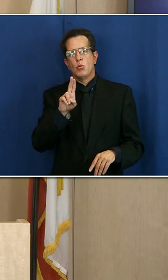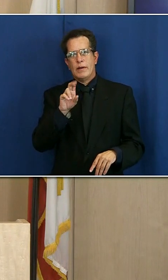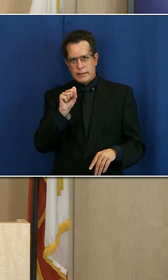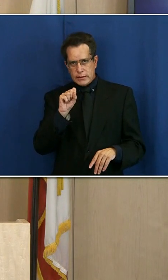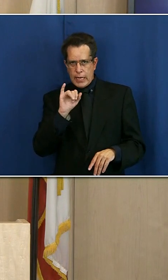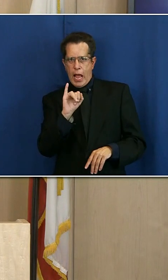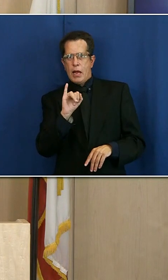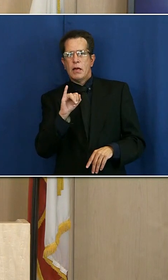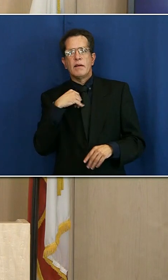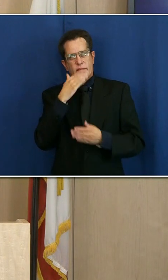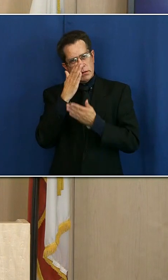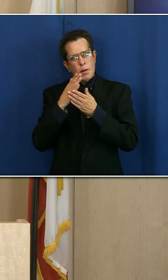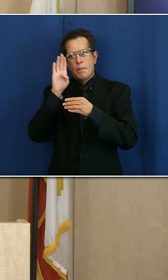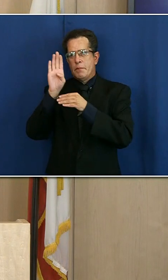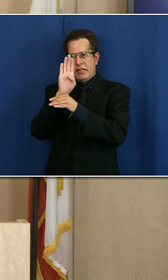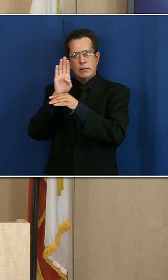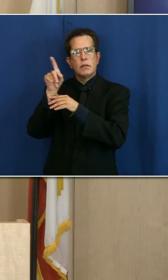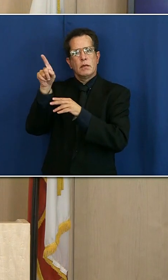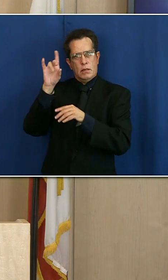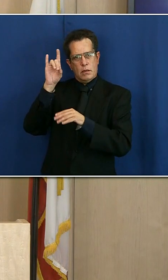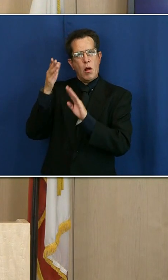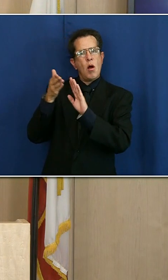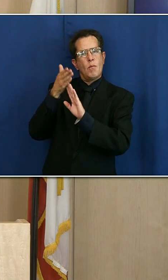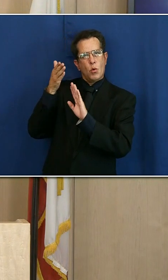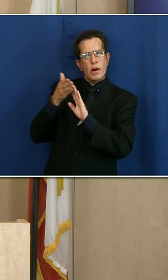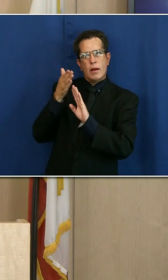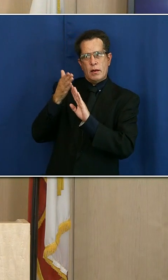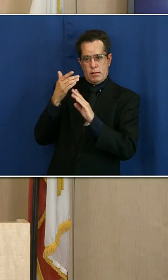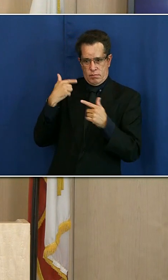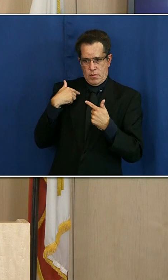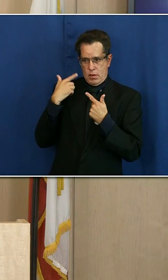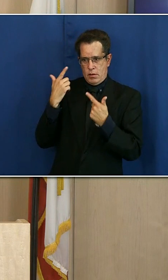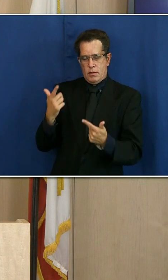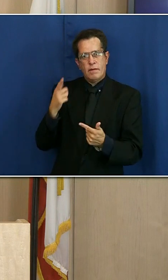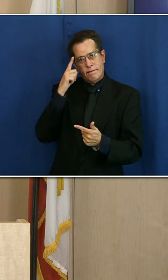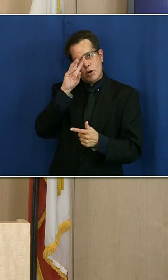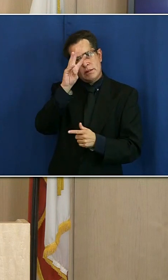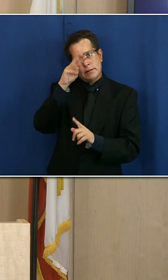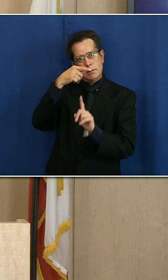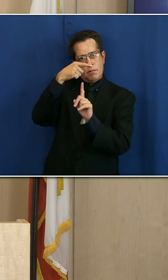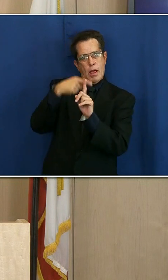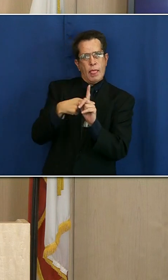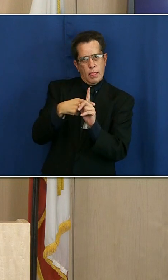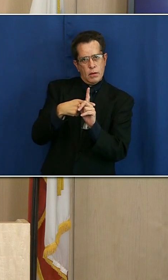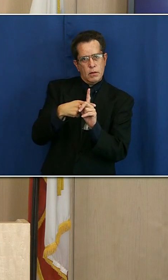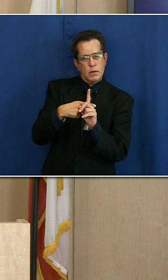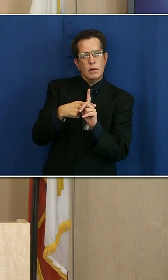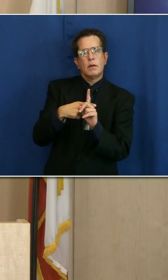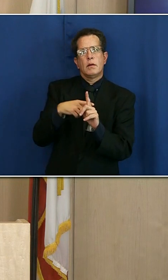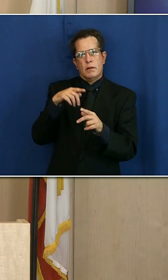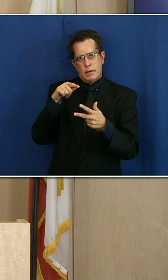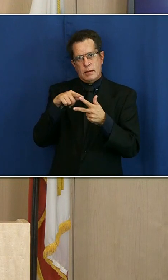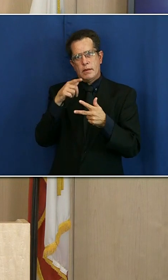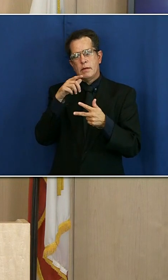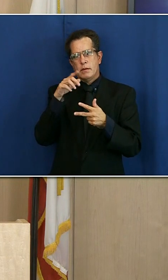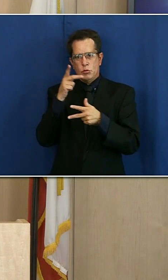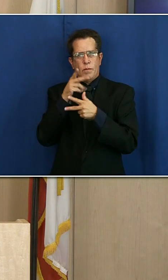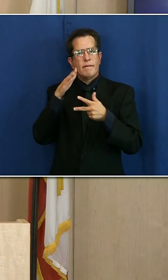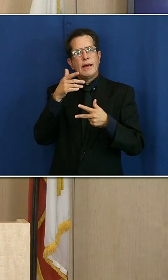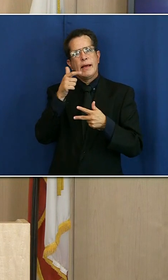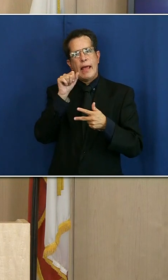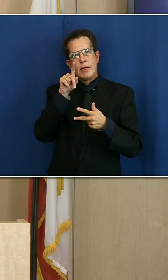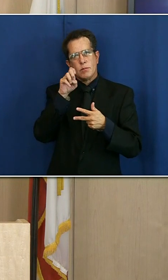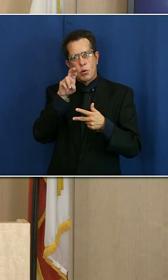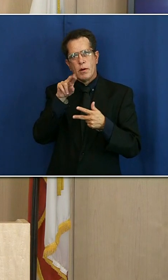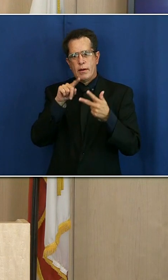been forced to permanently close haven't operated as normal for nearly 6 months. Besides Supervisors Gaspar and Desmond, is anyone from the